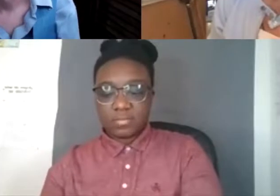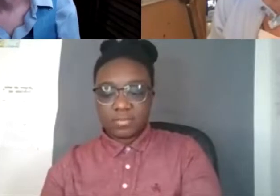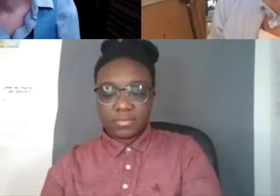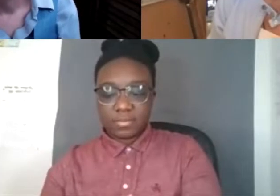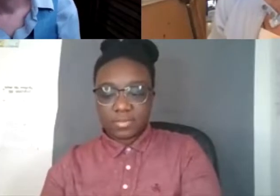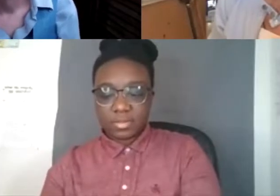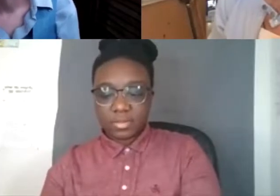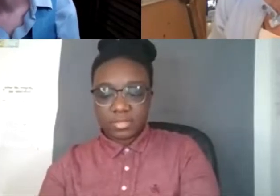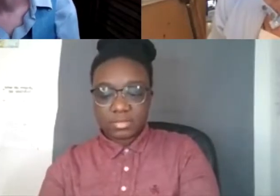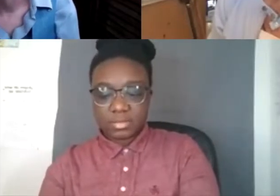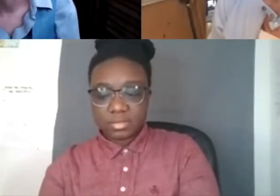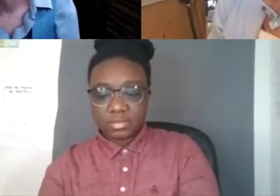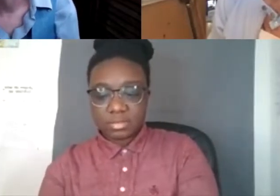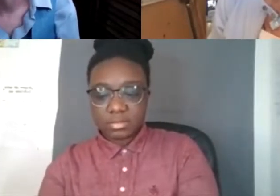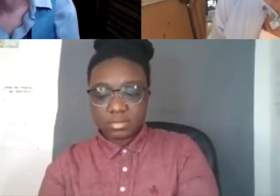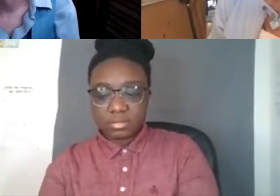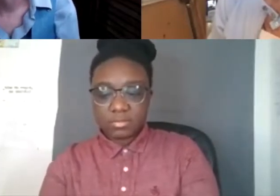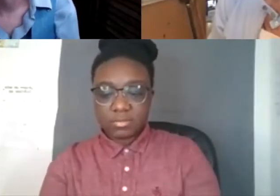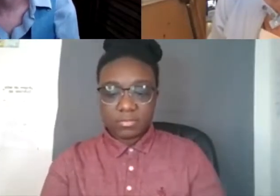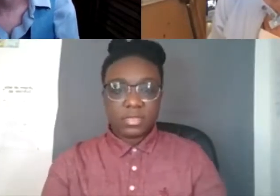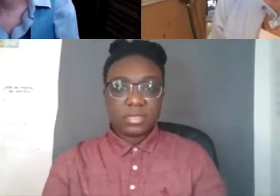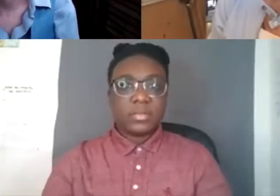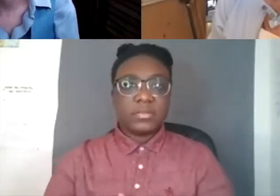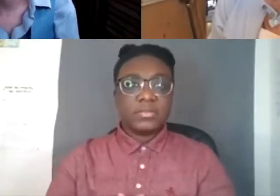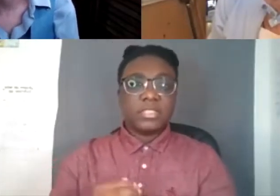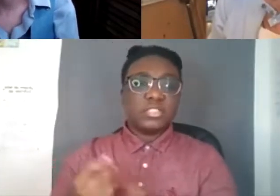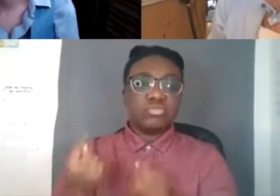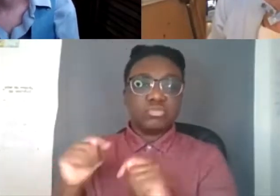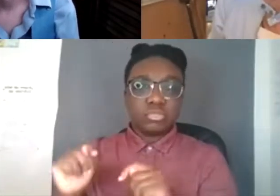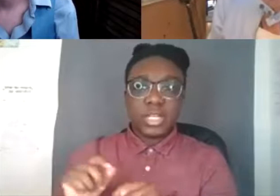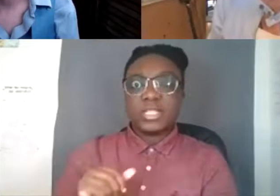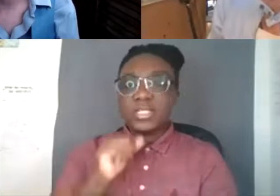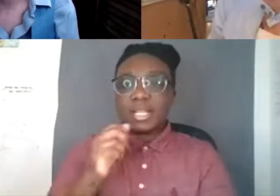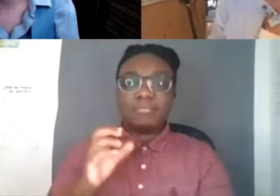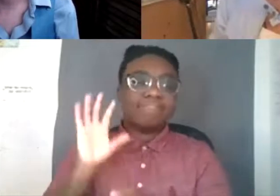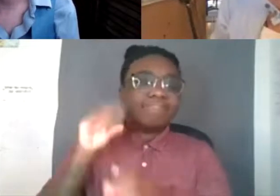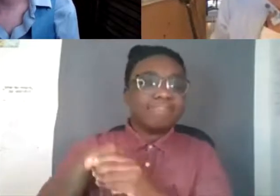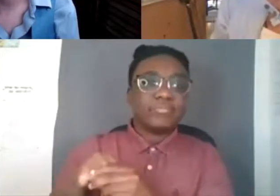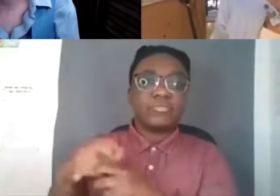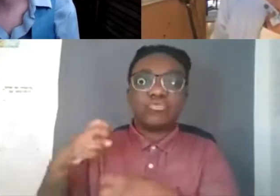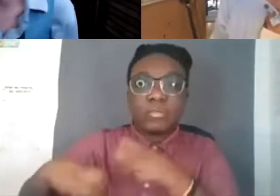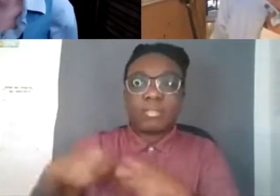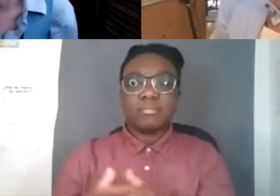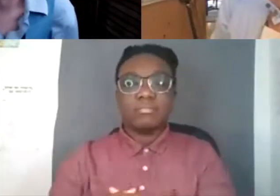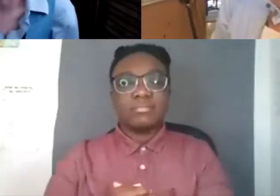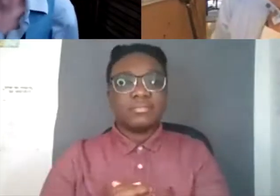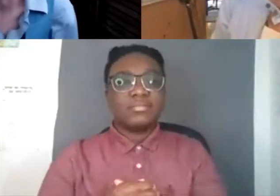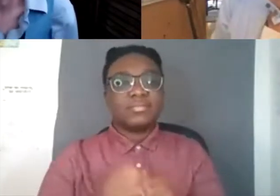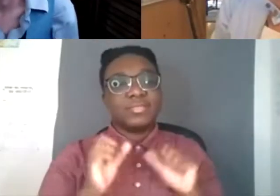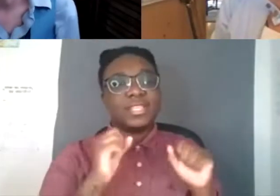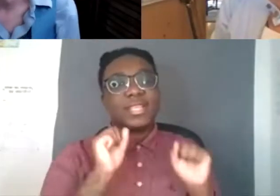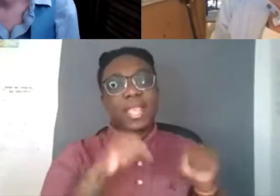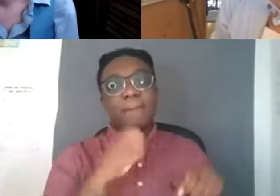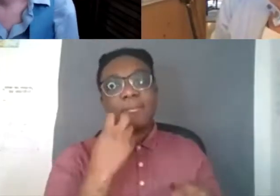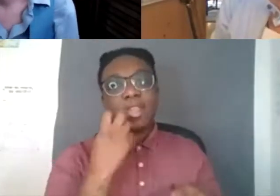and try to keep out of trouble. Okay. Yeah. That trouble thing could be hard sometimes. It is.